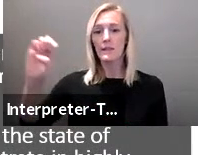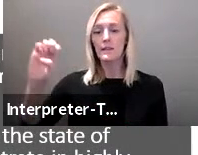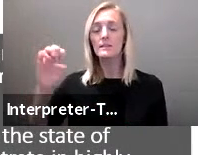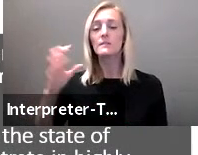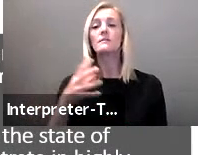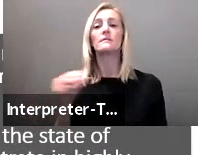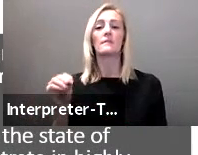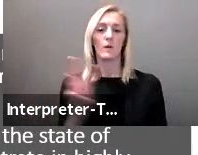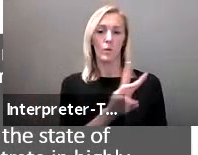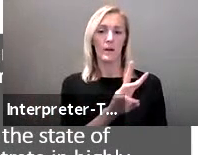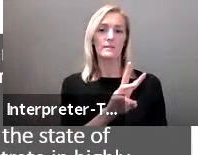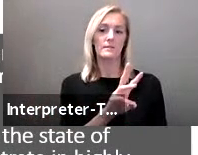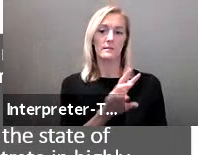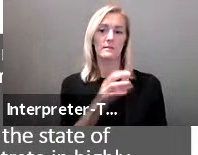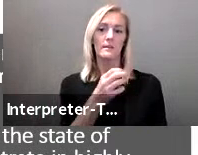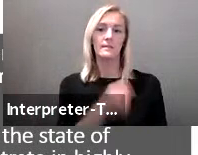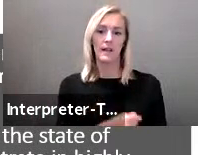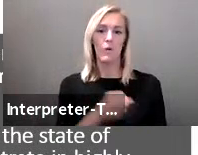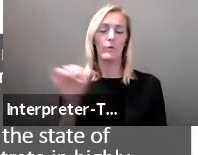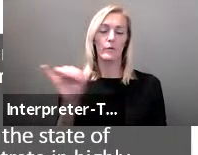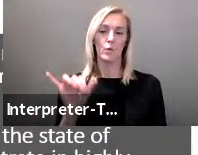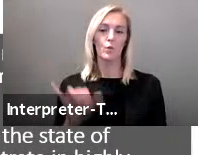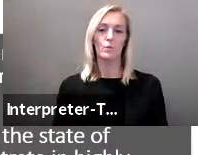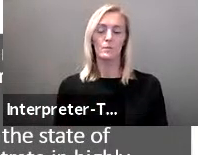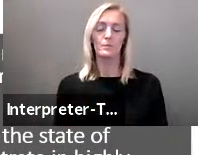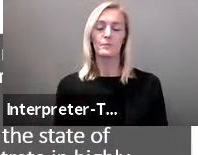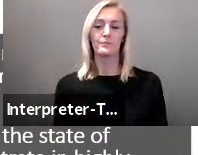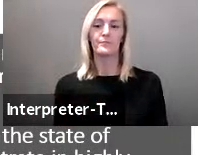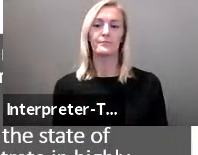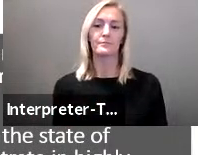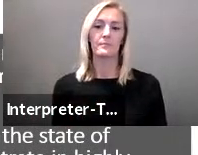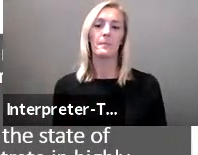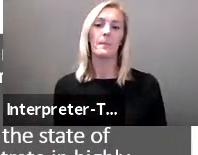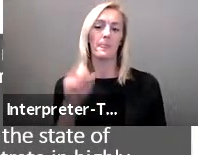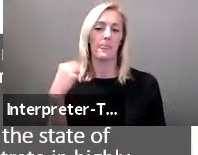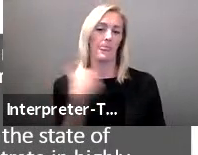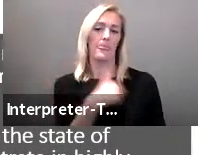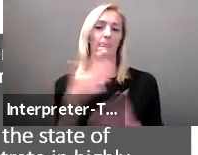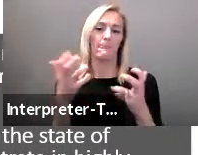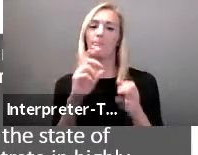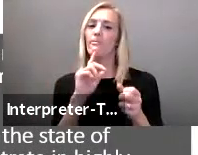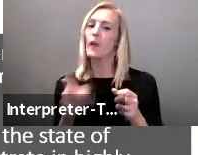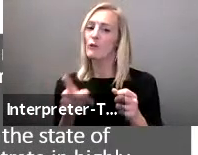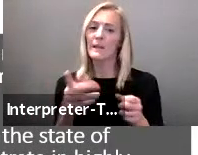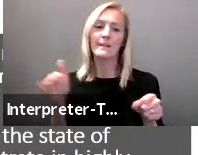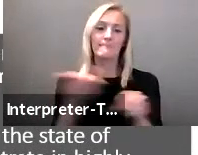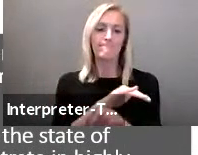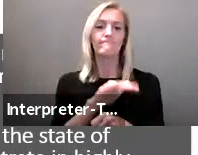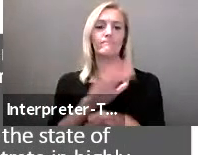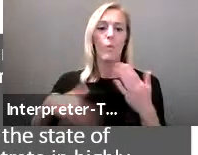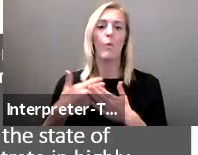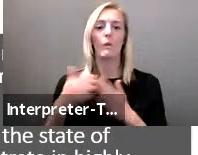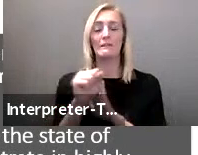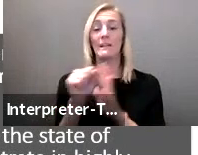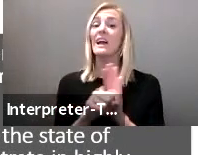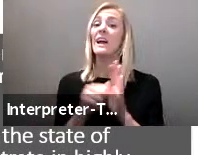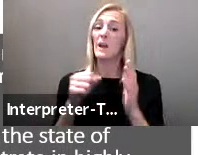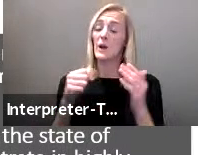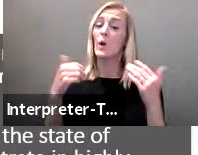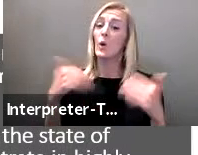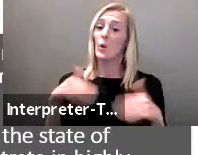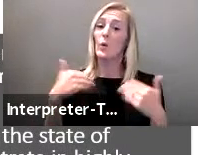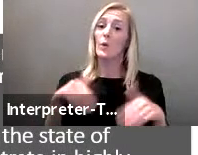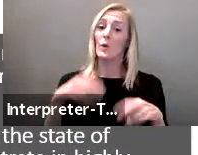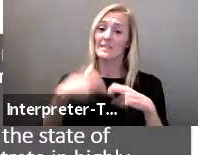well as the west side and south. And so we wanted to be able to cover the entire state. It's been daunting, but it's